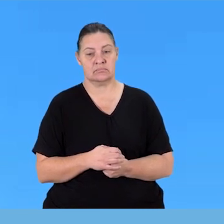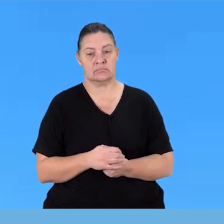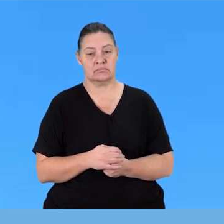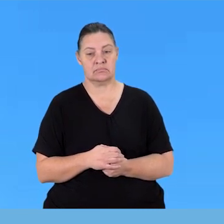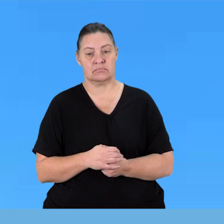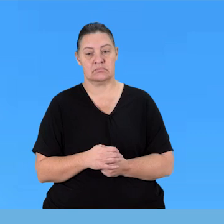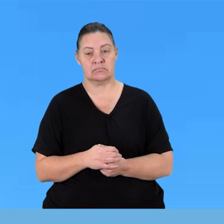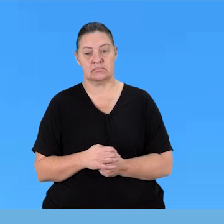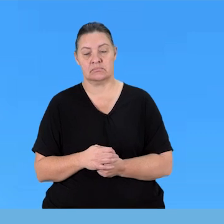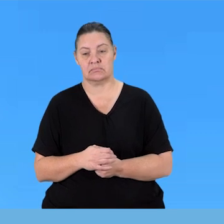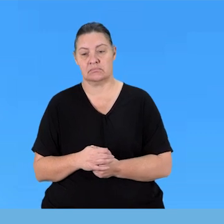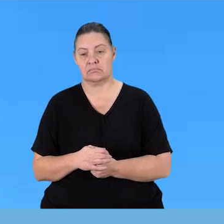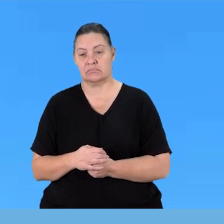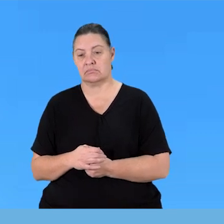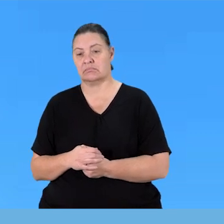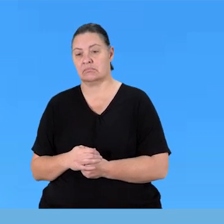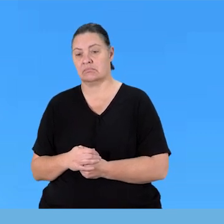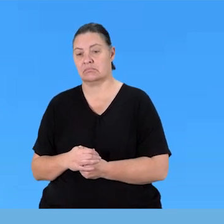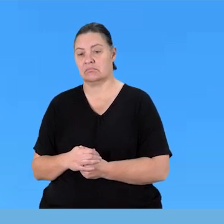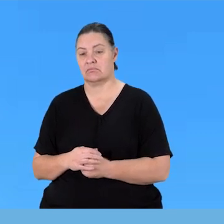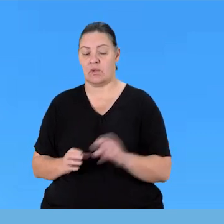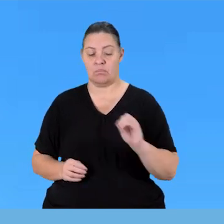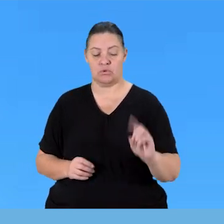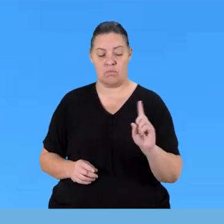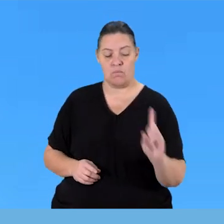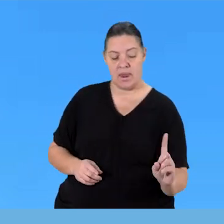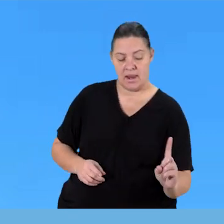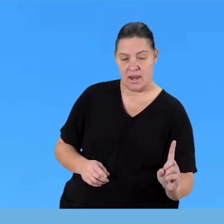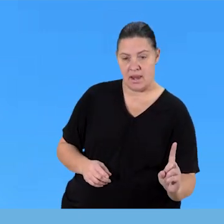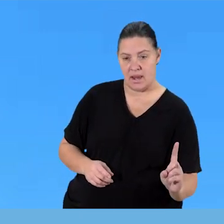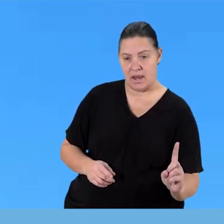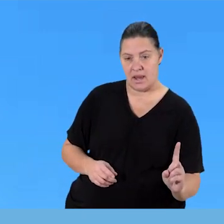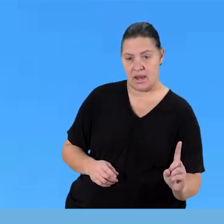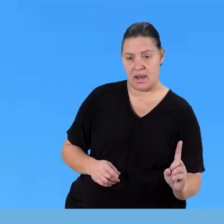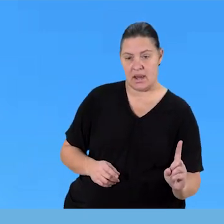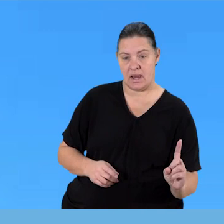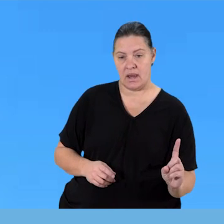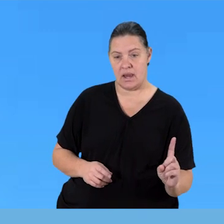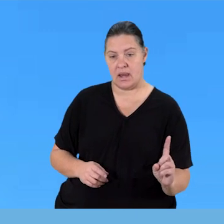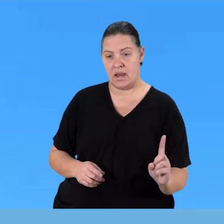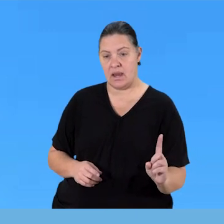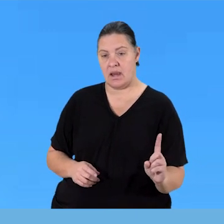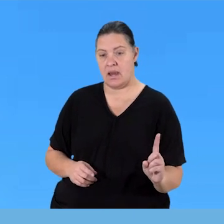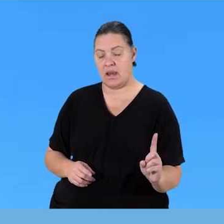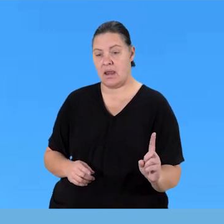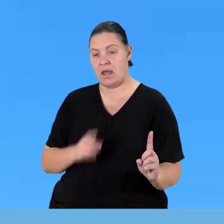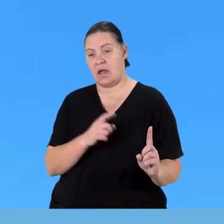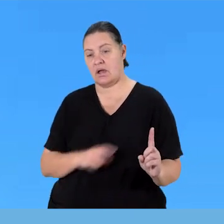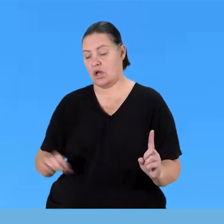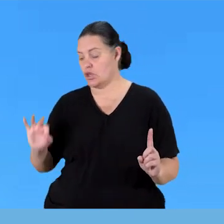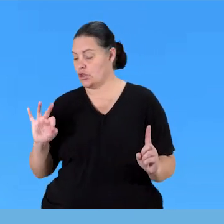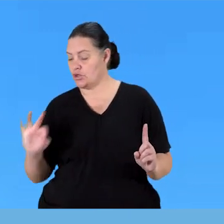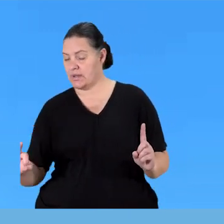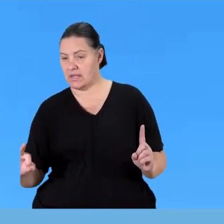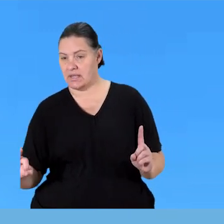So there is one atom or atoms of boron and